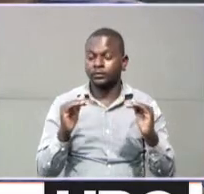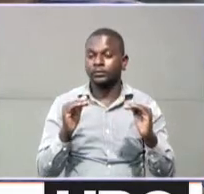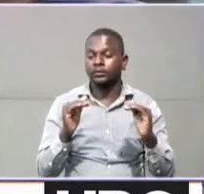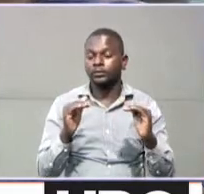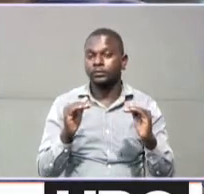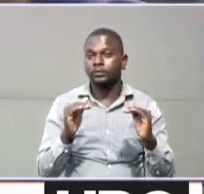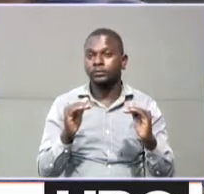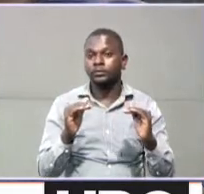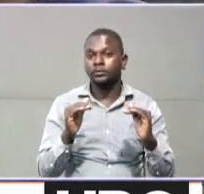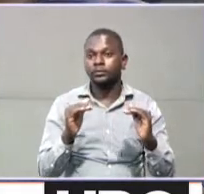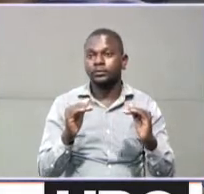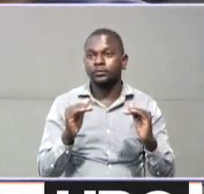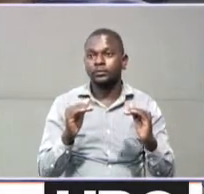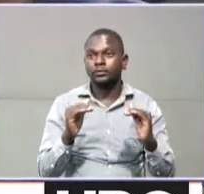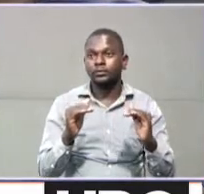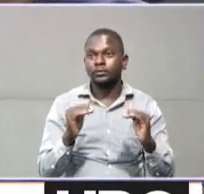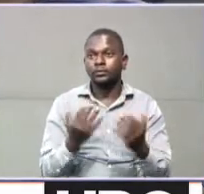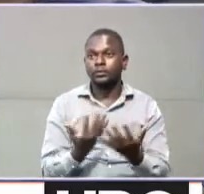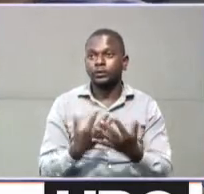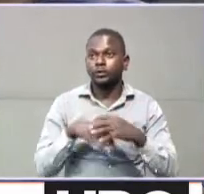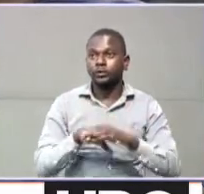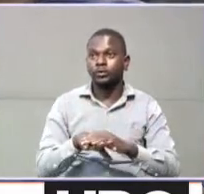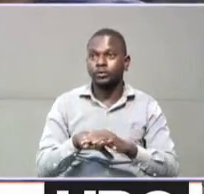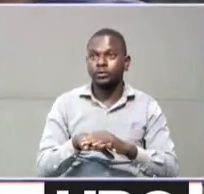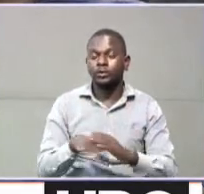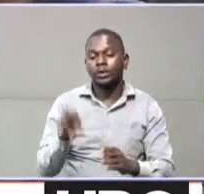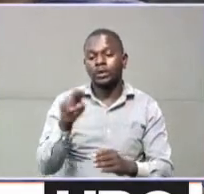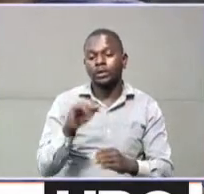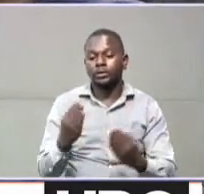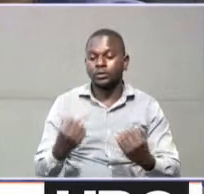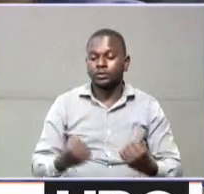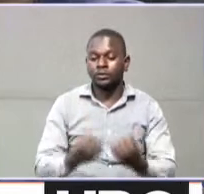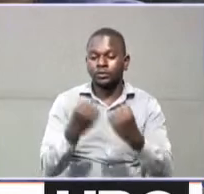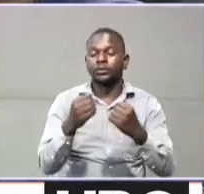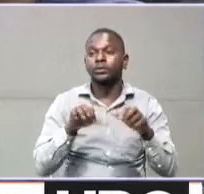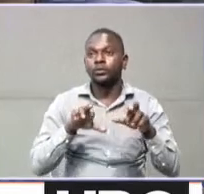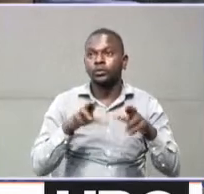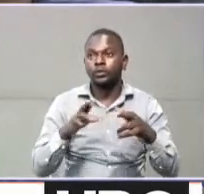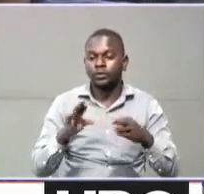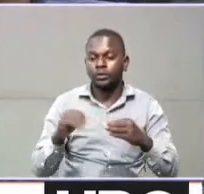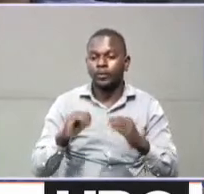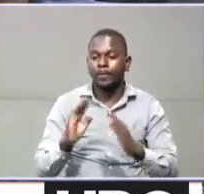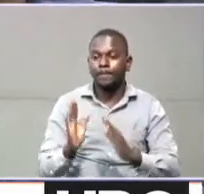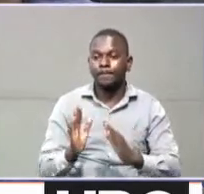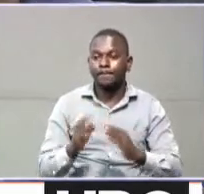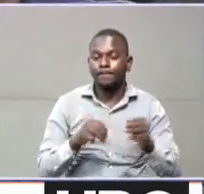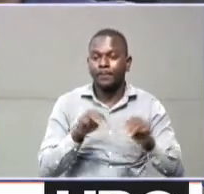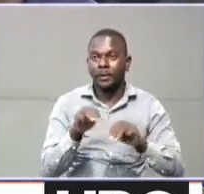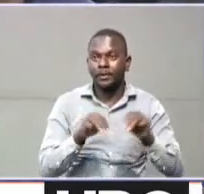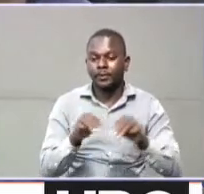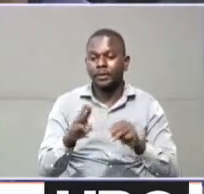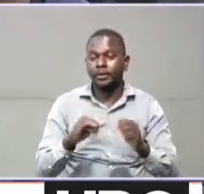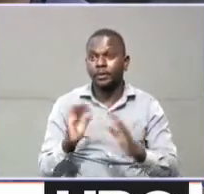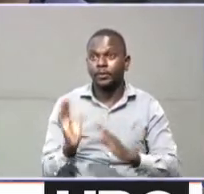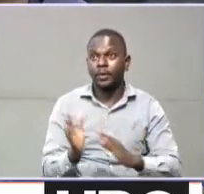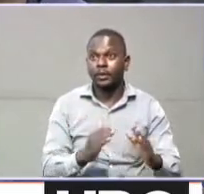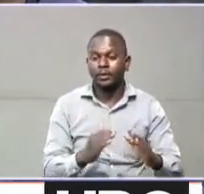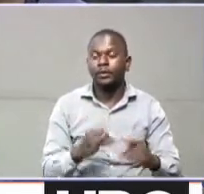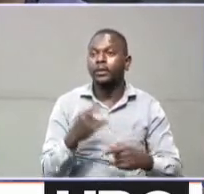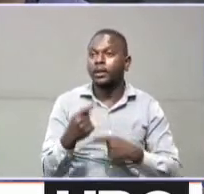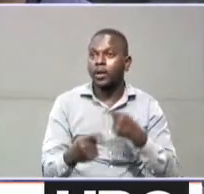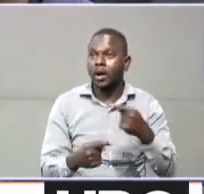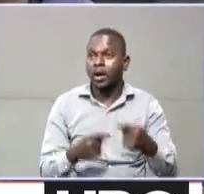he are embedded in the national disaster risk management plan underway